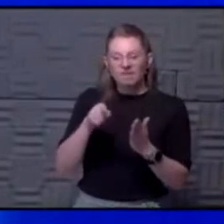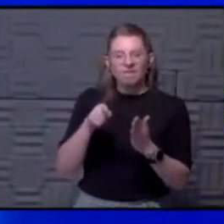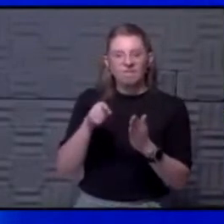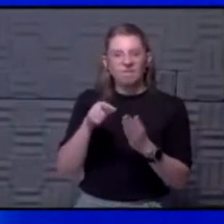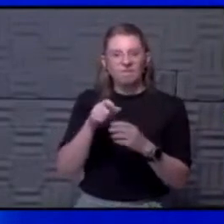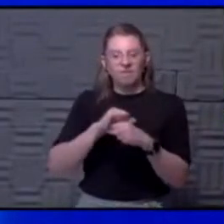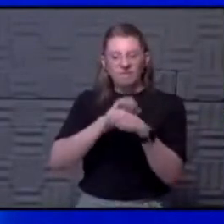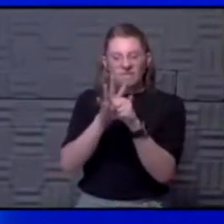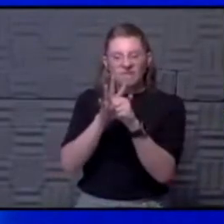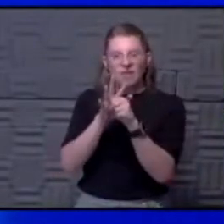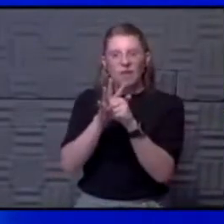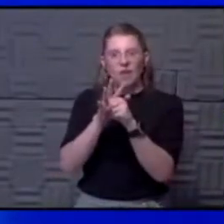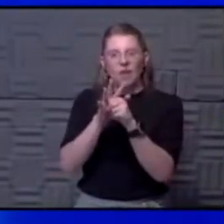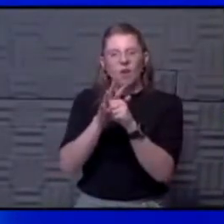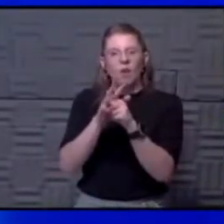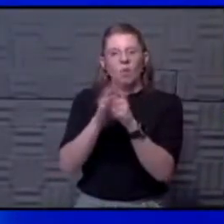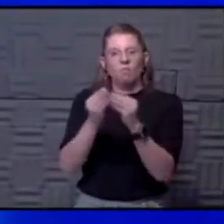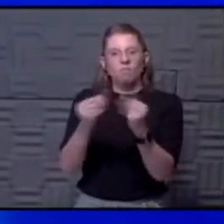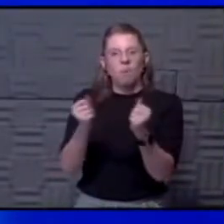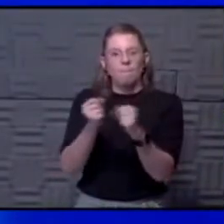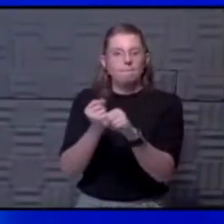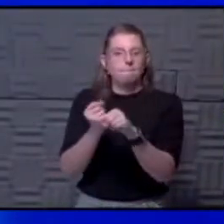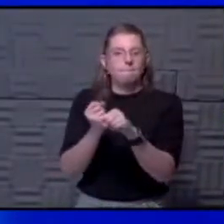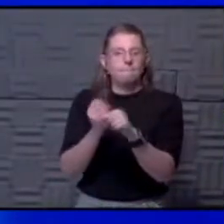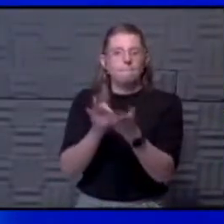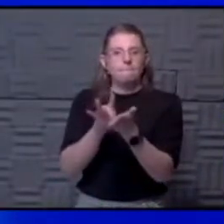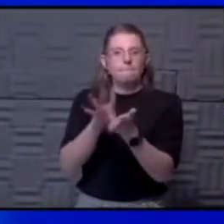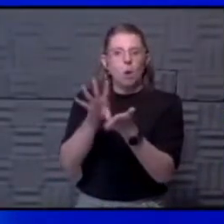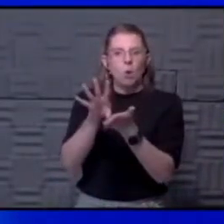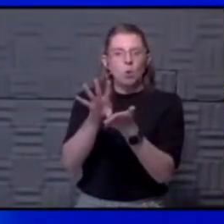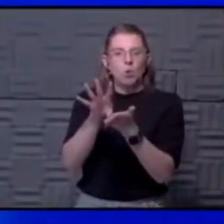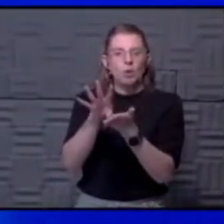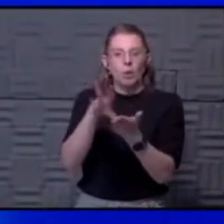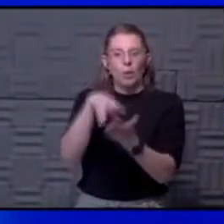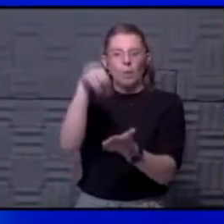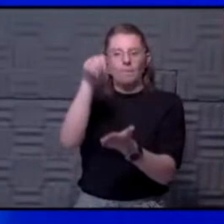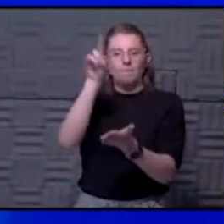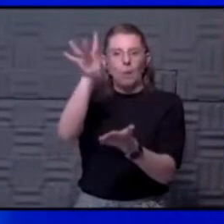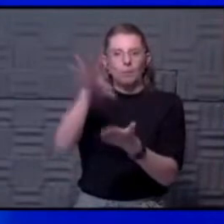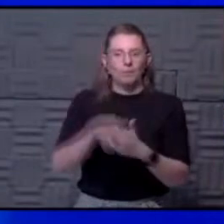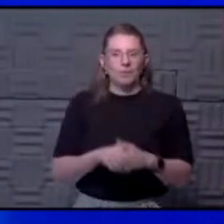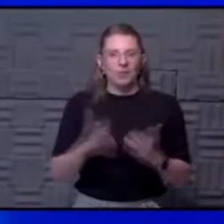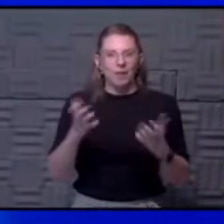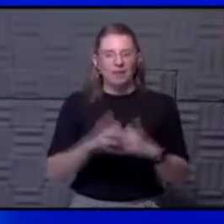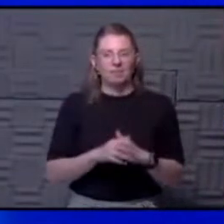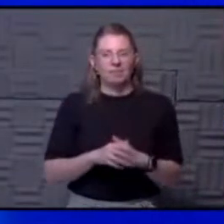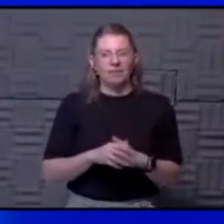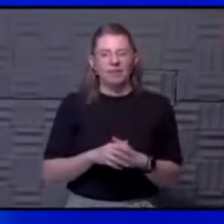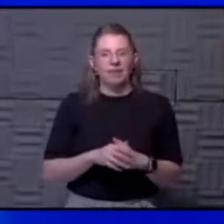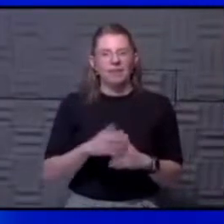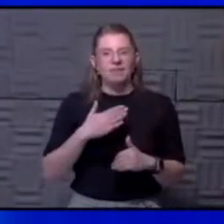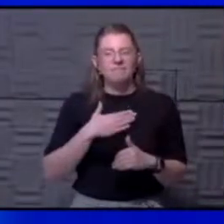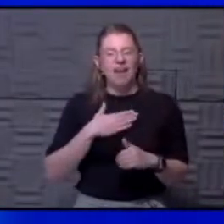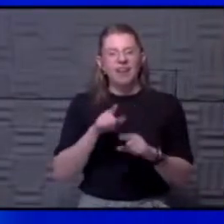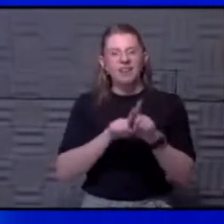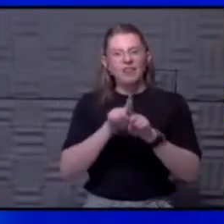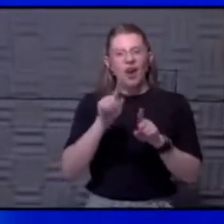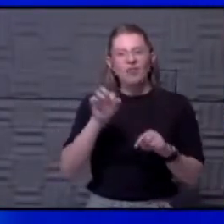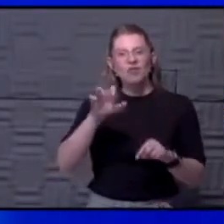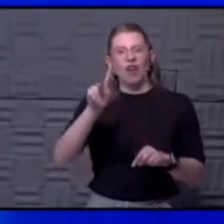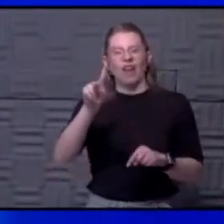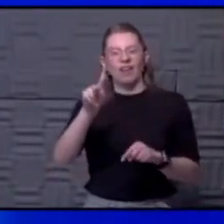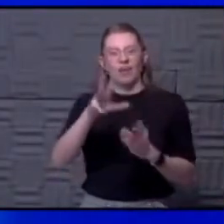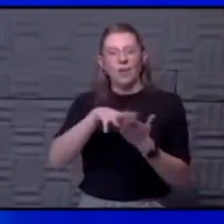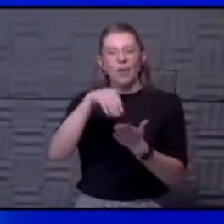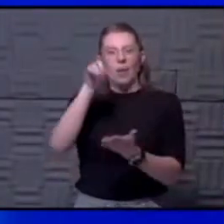beam that little bugger up and out of the country. That was my Star Trek reference for the day. Please make note. You got to beam this thing out of